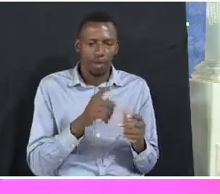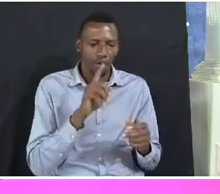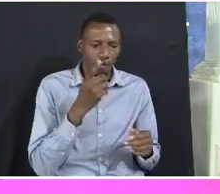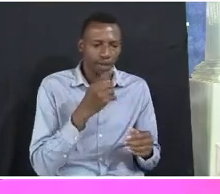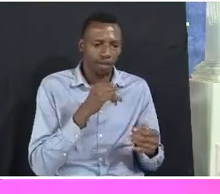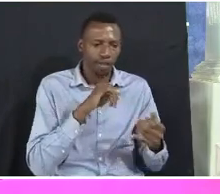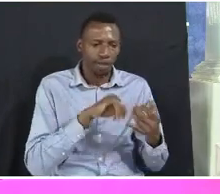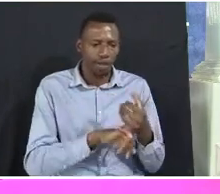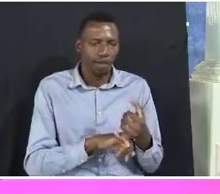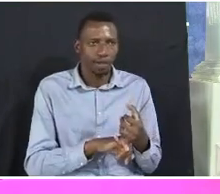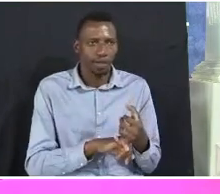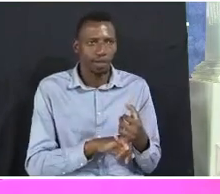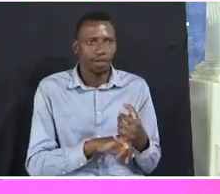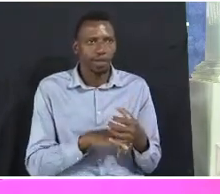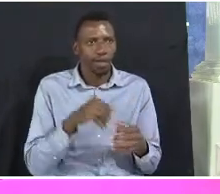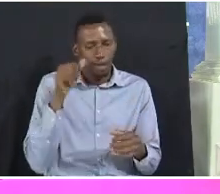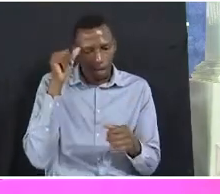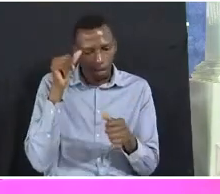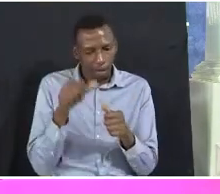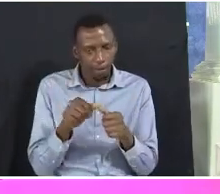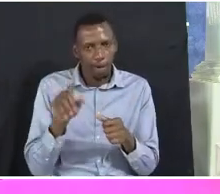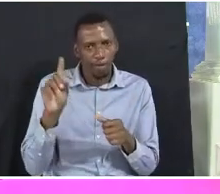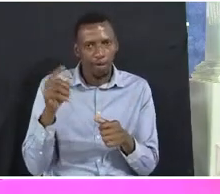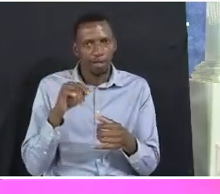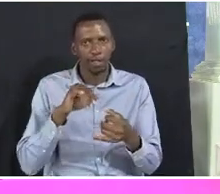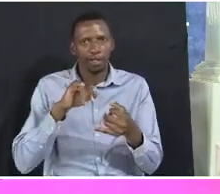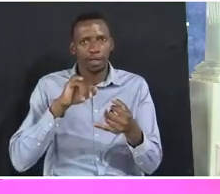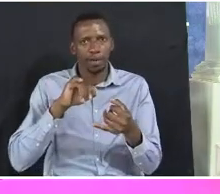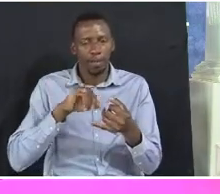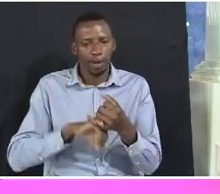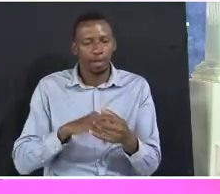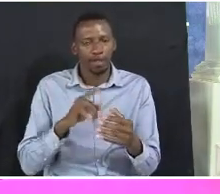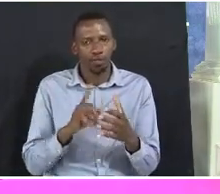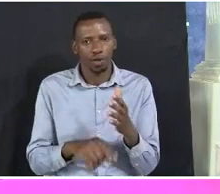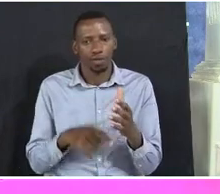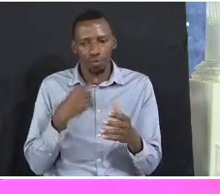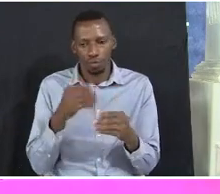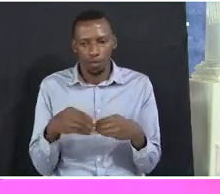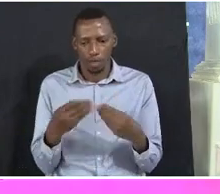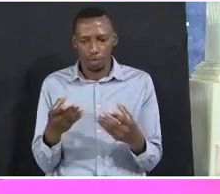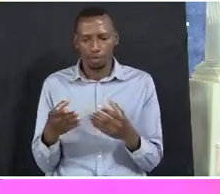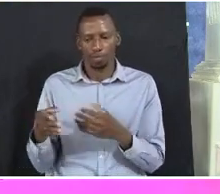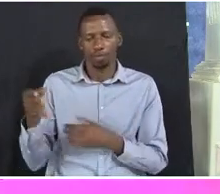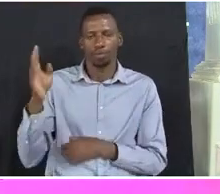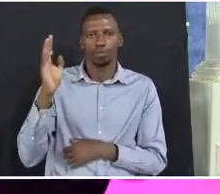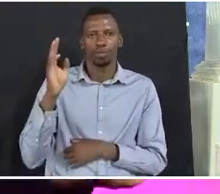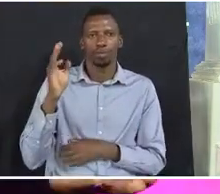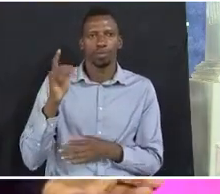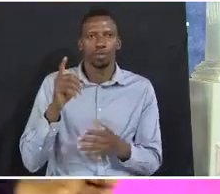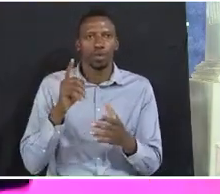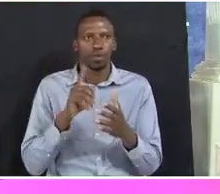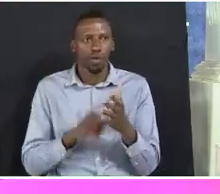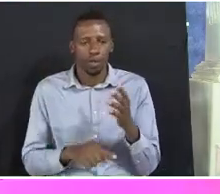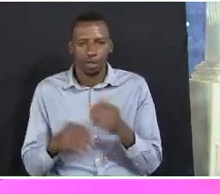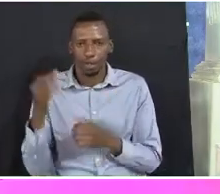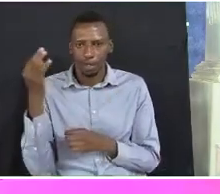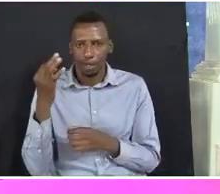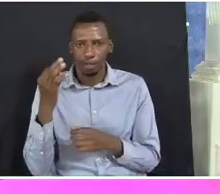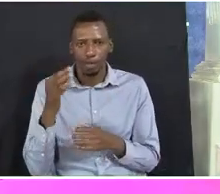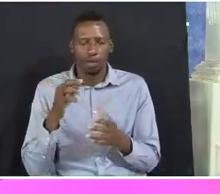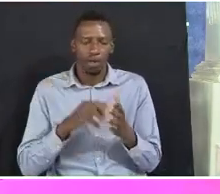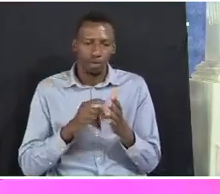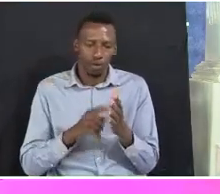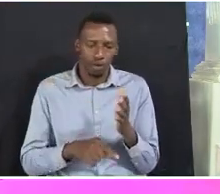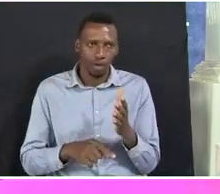marriage sermon, remember the first marriage sermon was given by God. And what was the sermon?